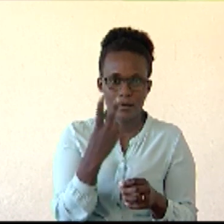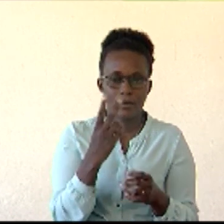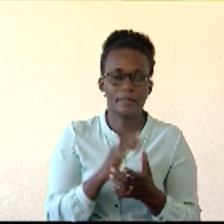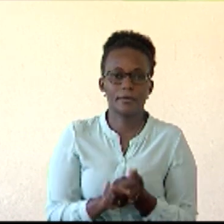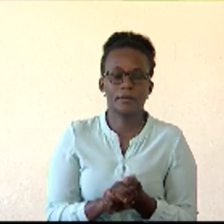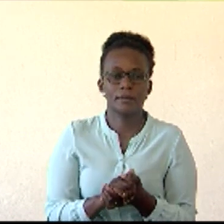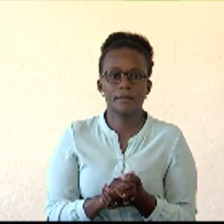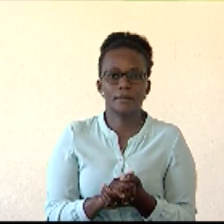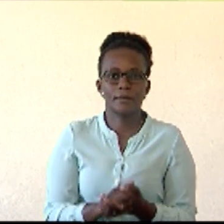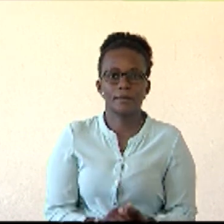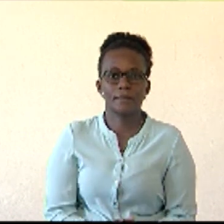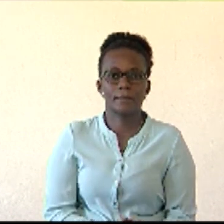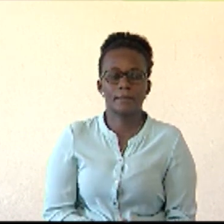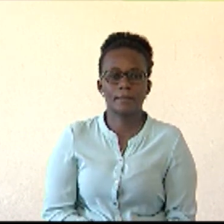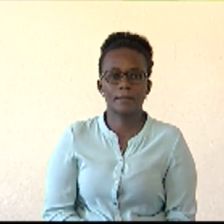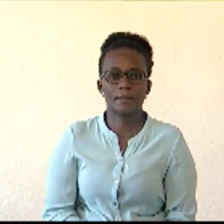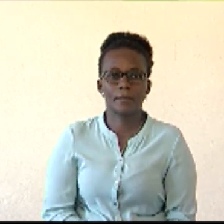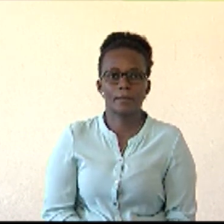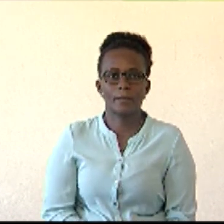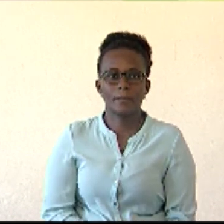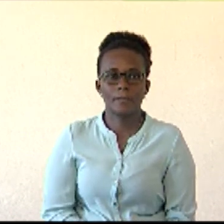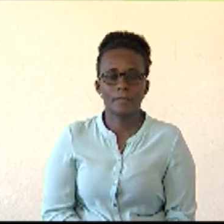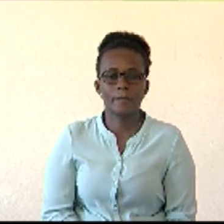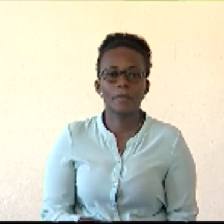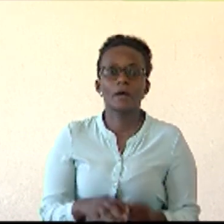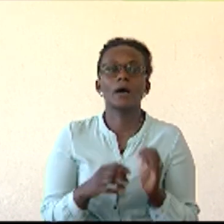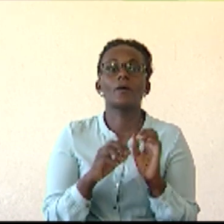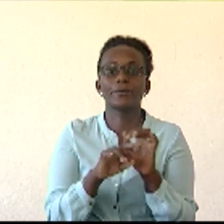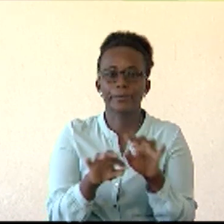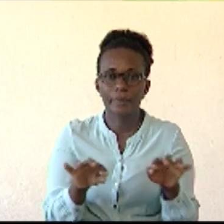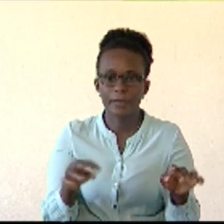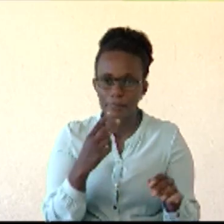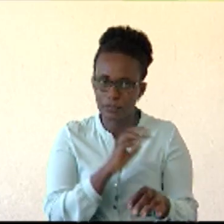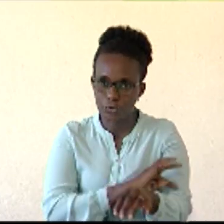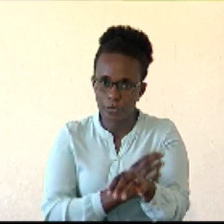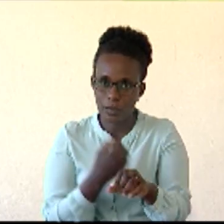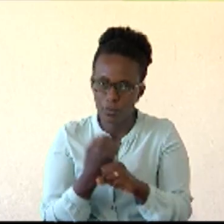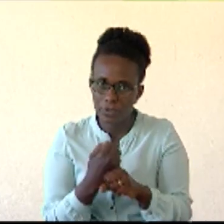it. So that is the link that will tell you, that will take you to other